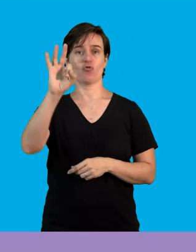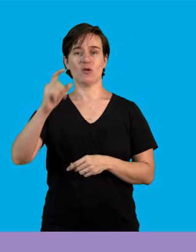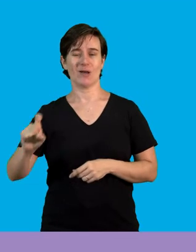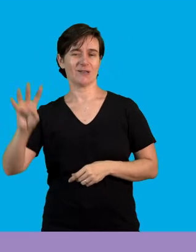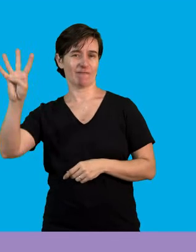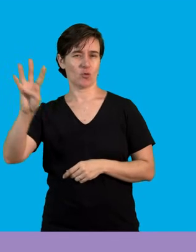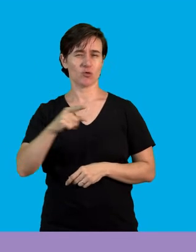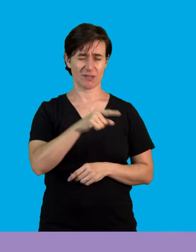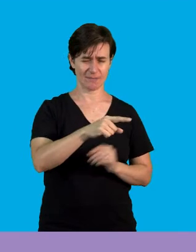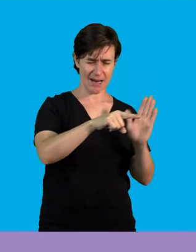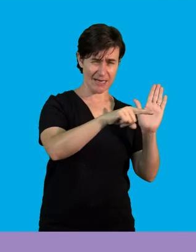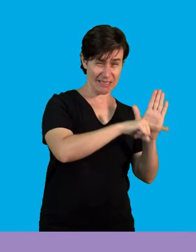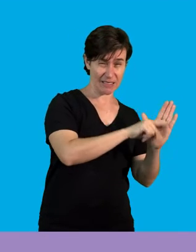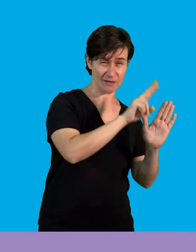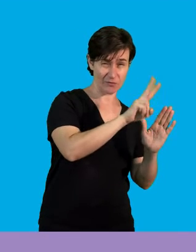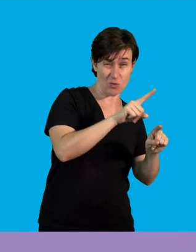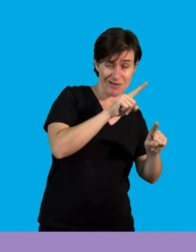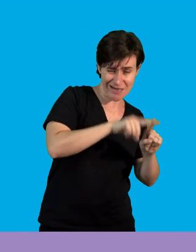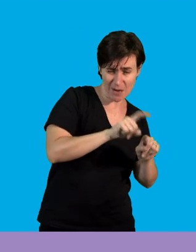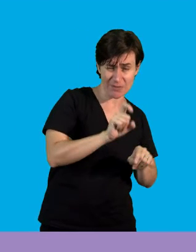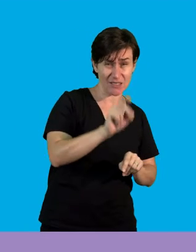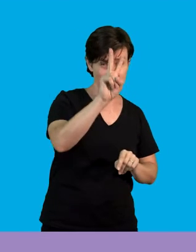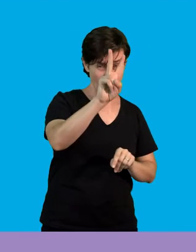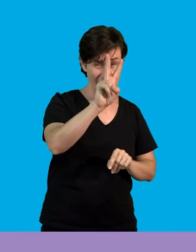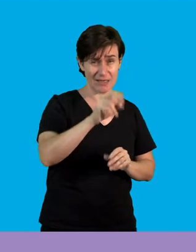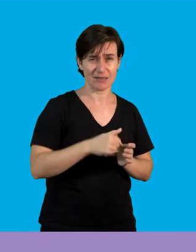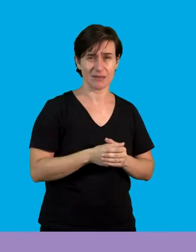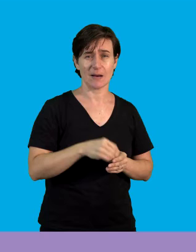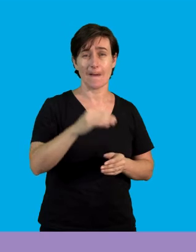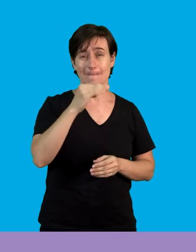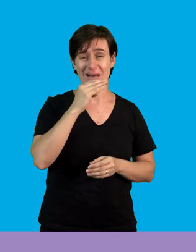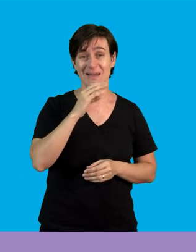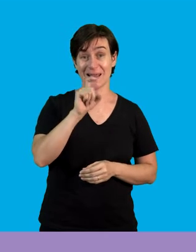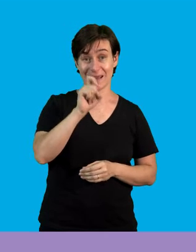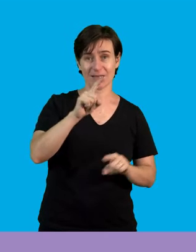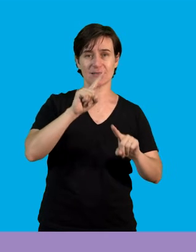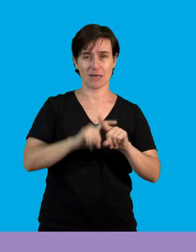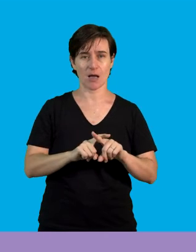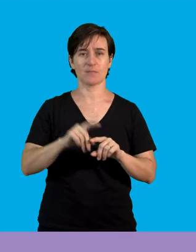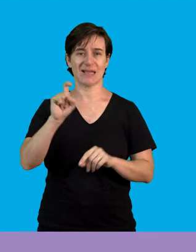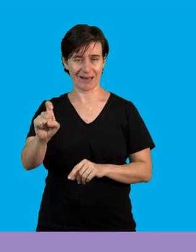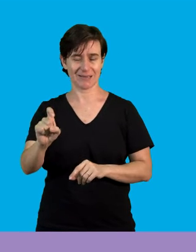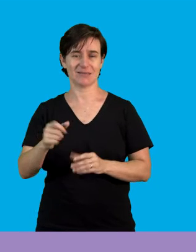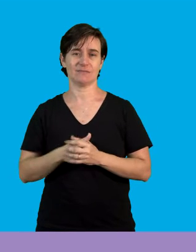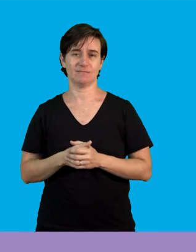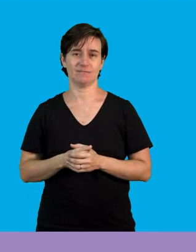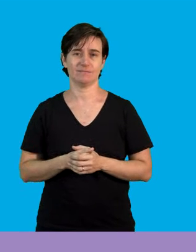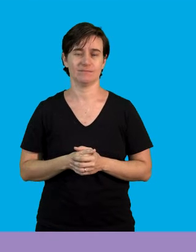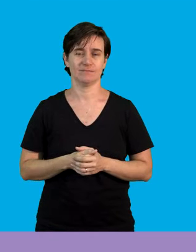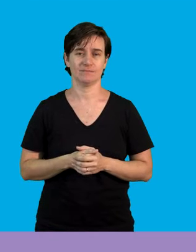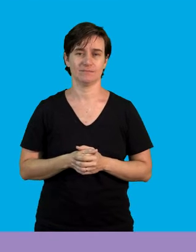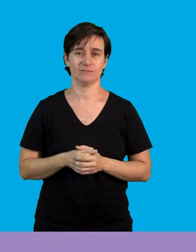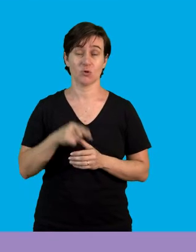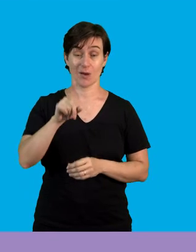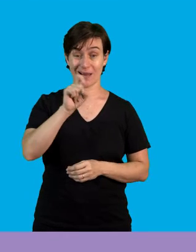one. It is negative 2x squared, which means it is x multiplied by x. So